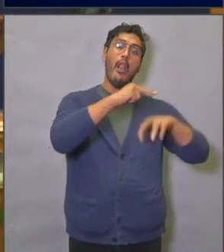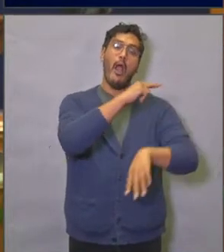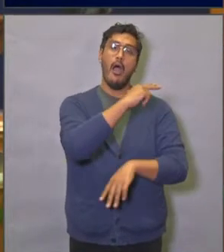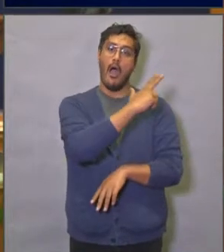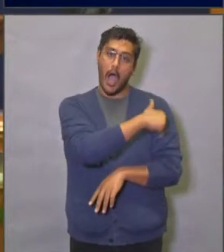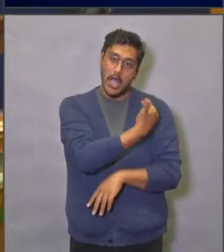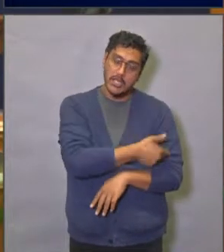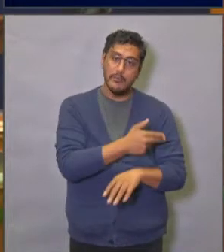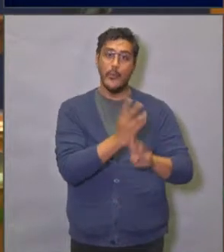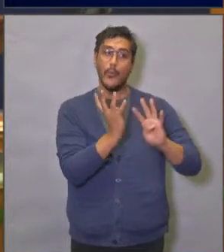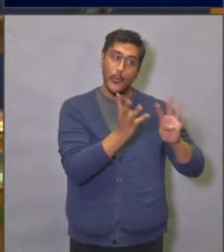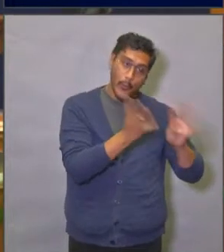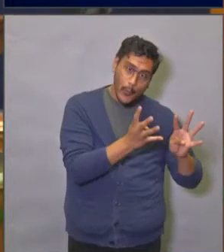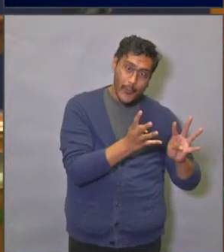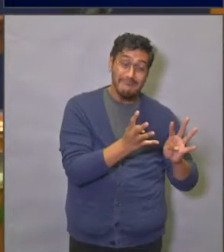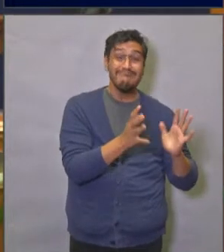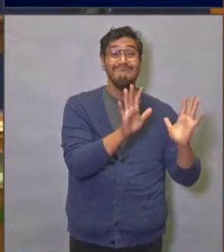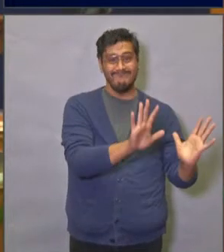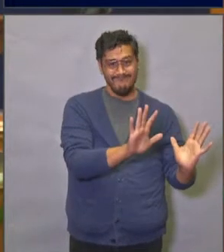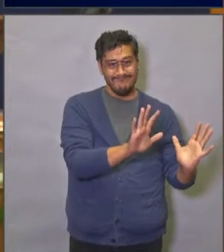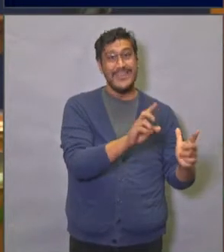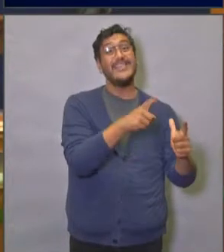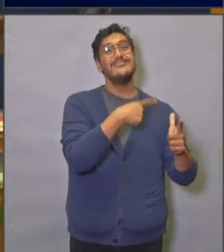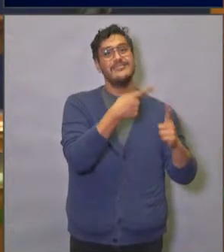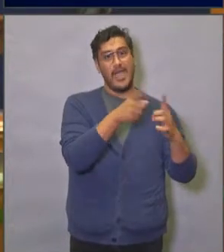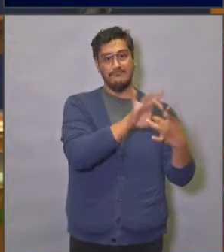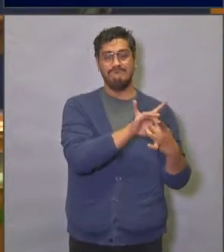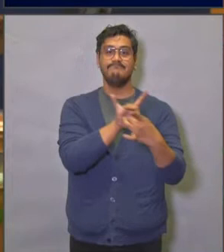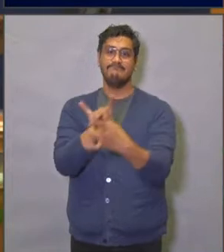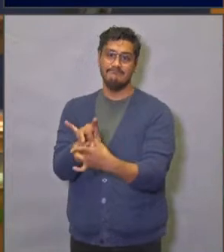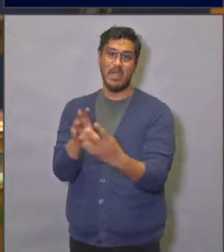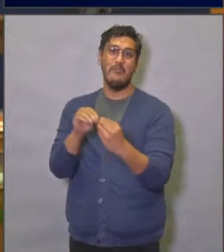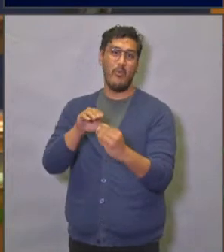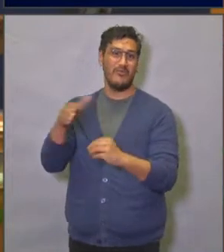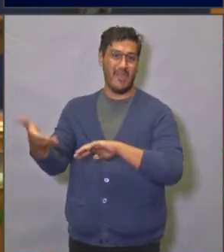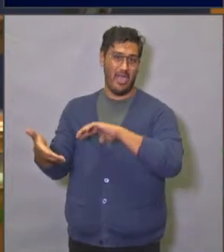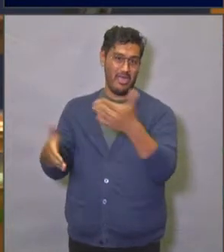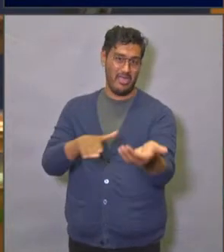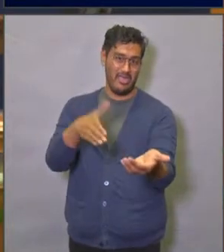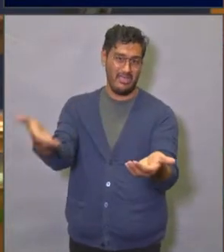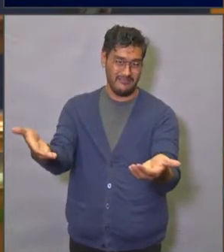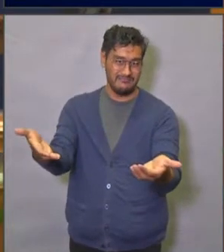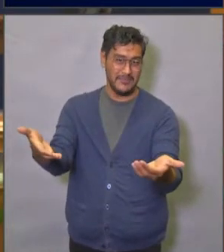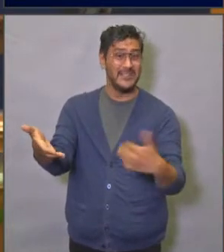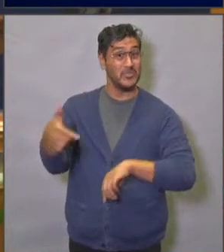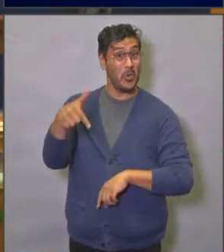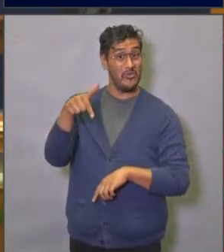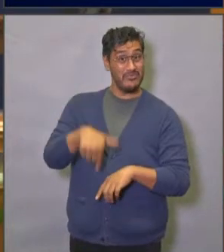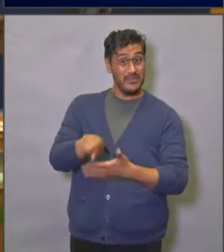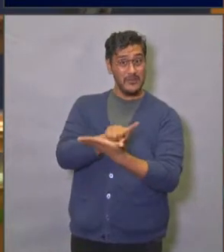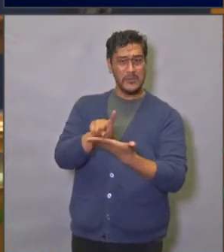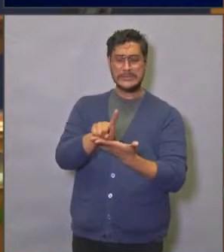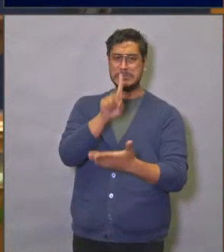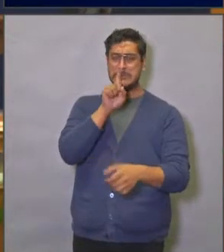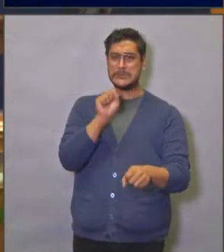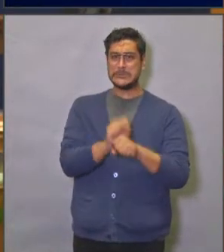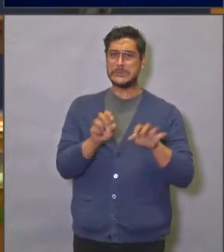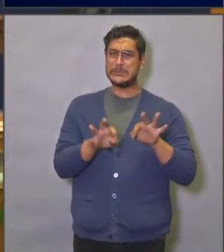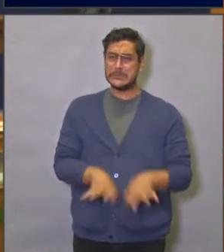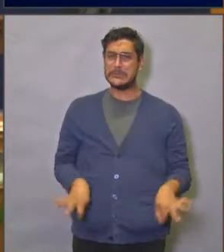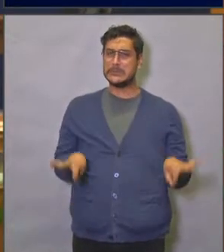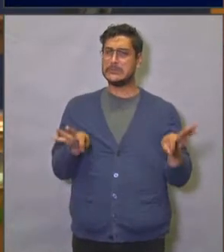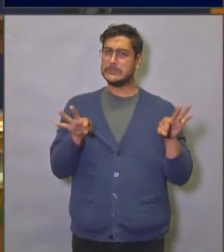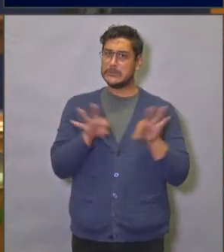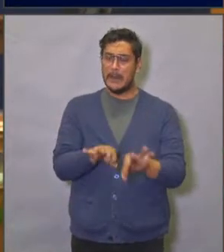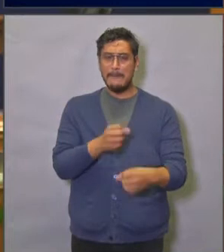unfortunately usually follows that we see some increases in deaths. So this is a crucial week for us in terms of making sure that